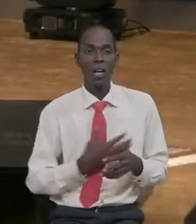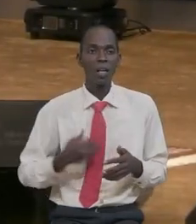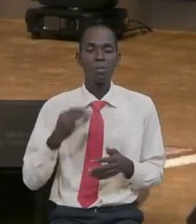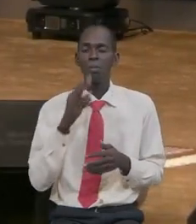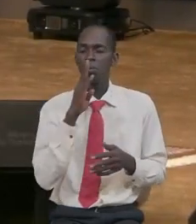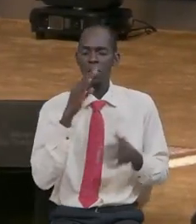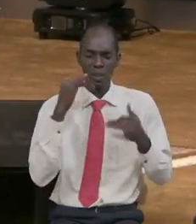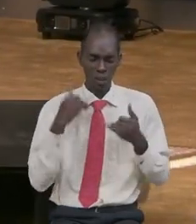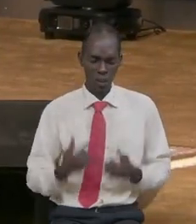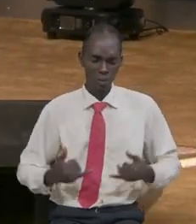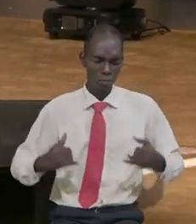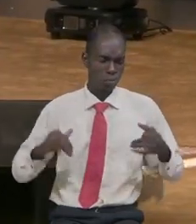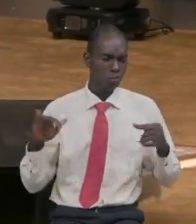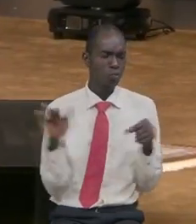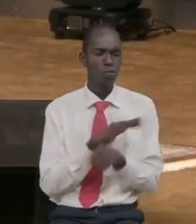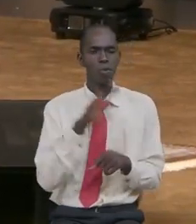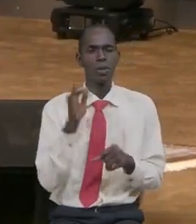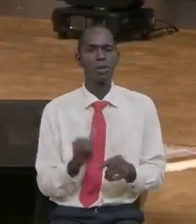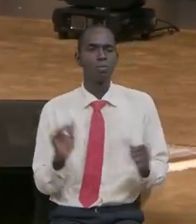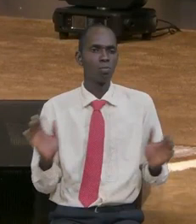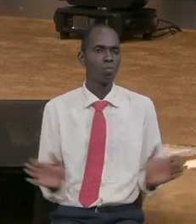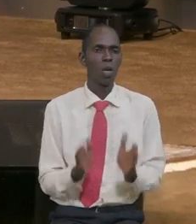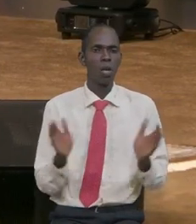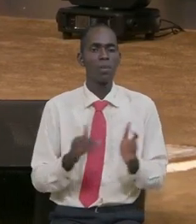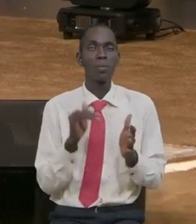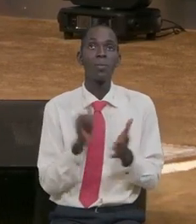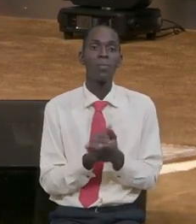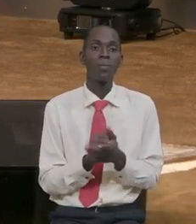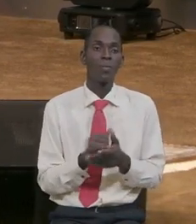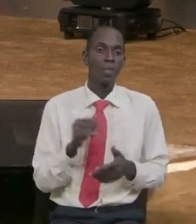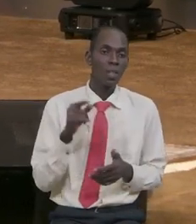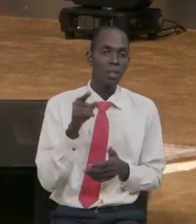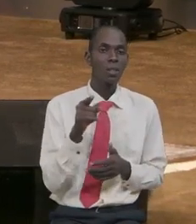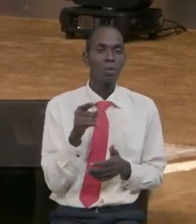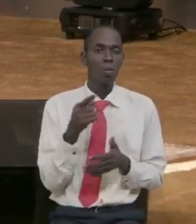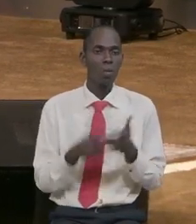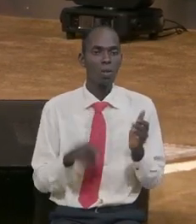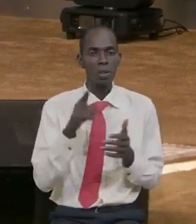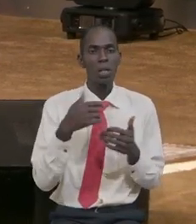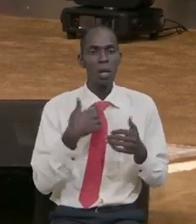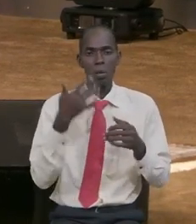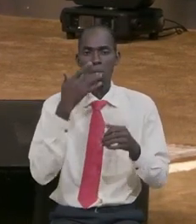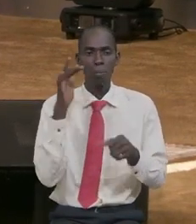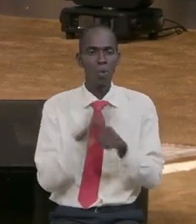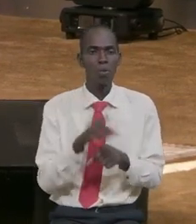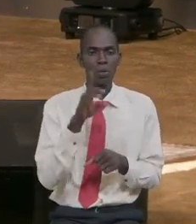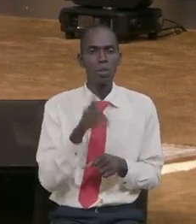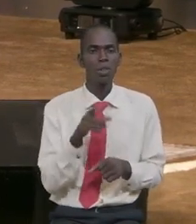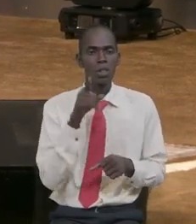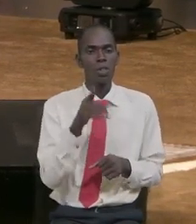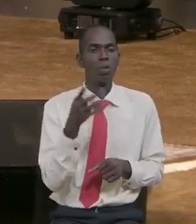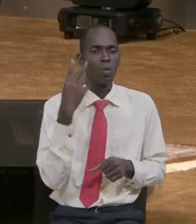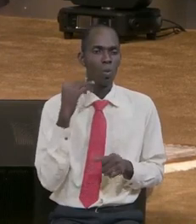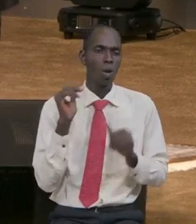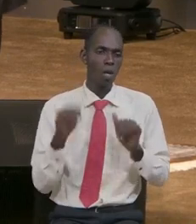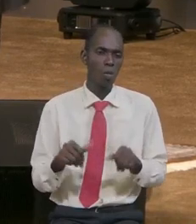fully persuaded that he had, that what he had promised, he was able